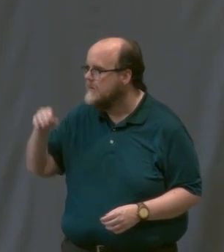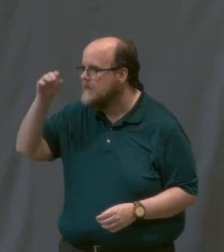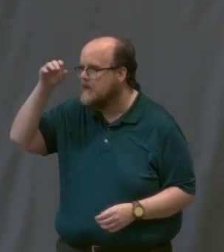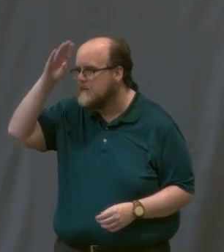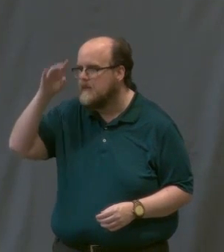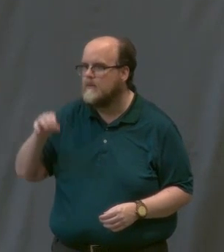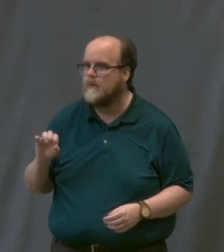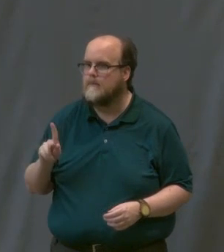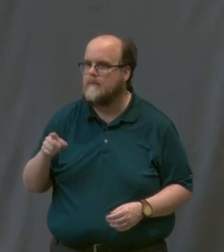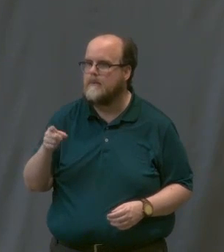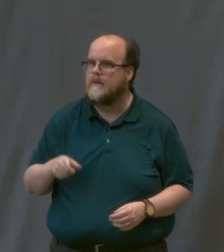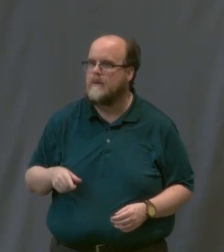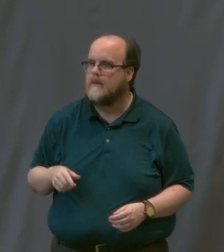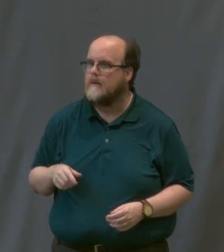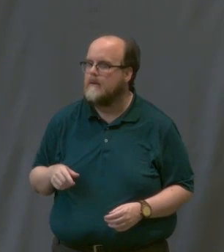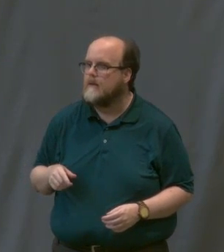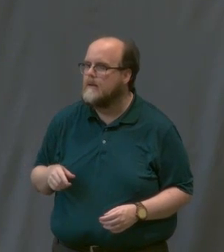Okay.